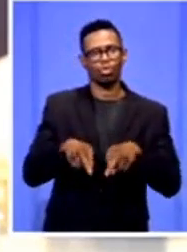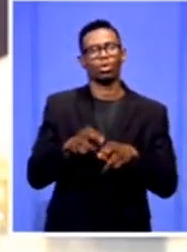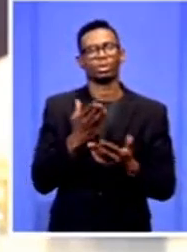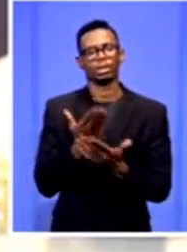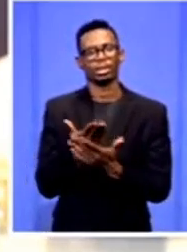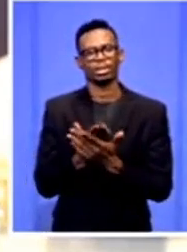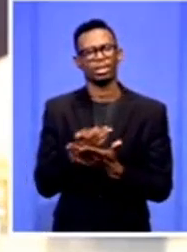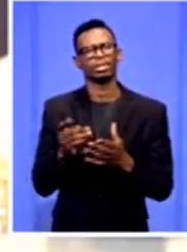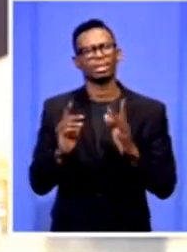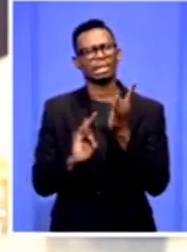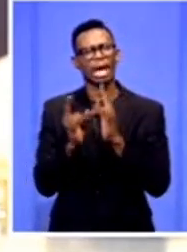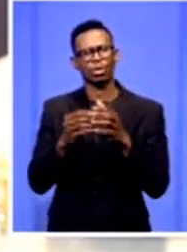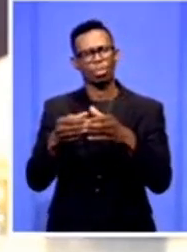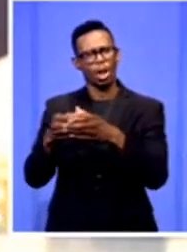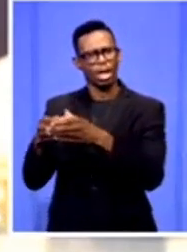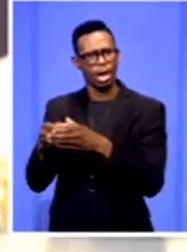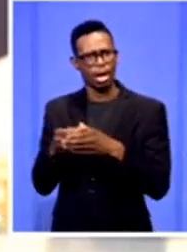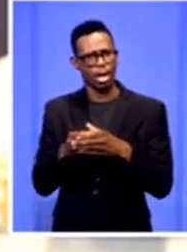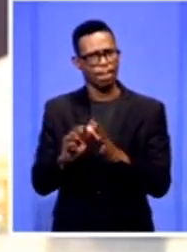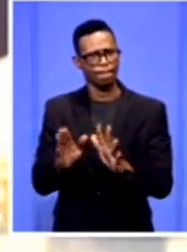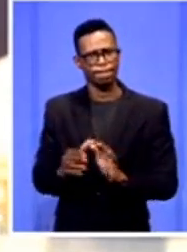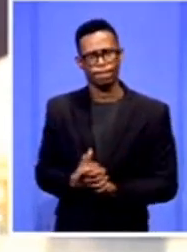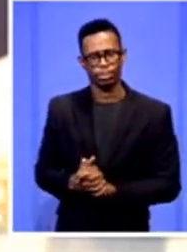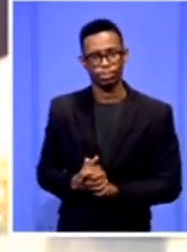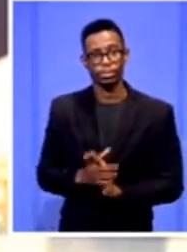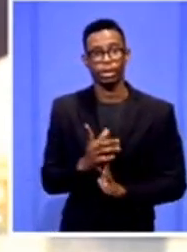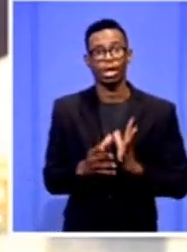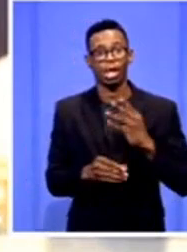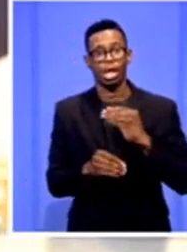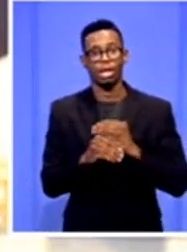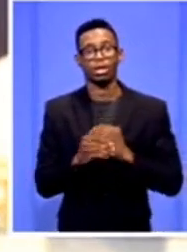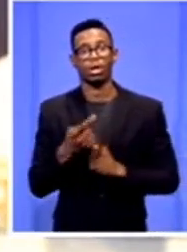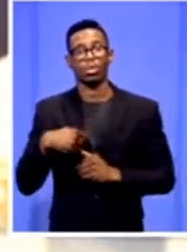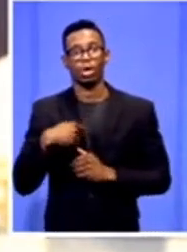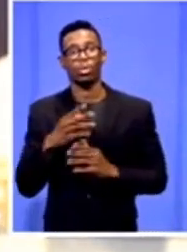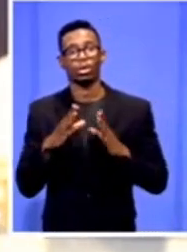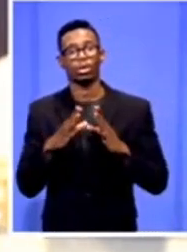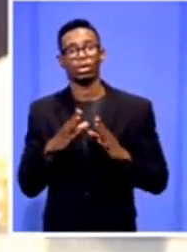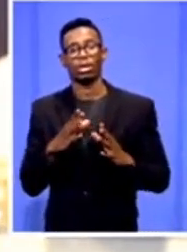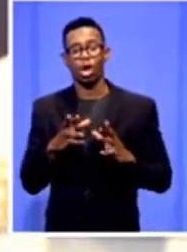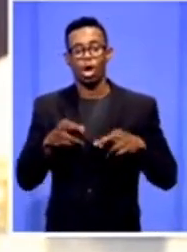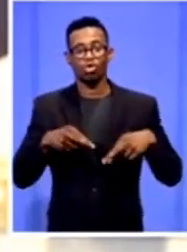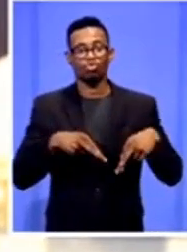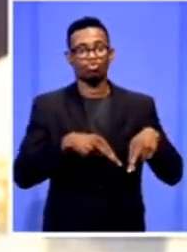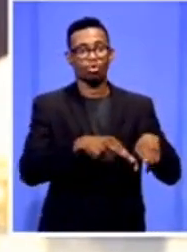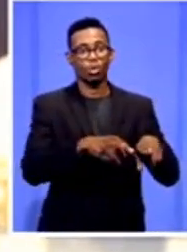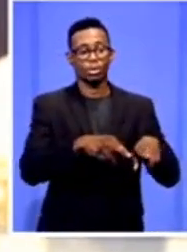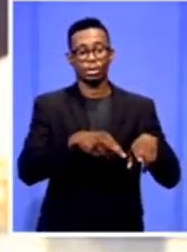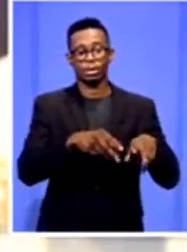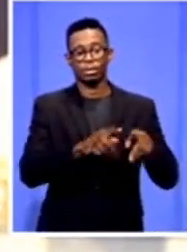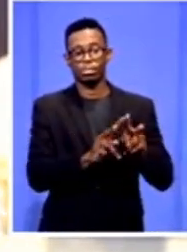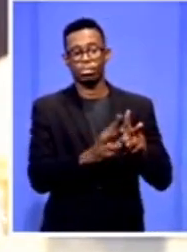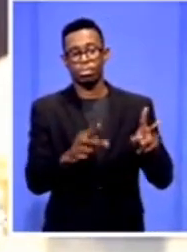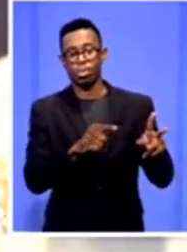In addition, we will complete the following roads in this financial year. It means we have already started with